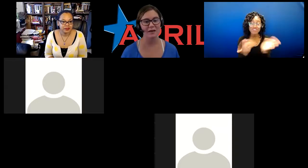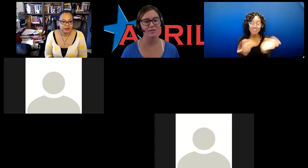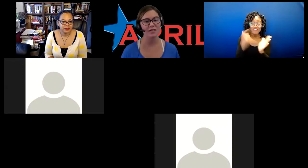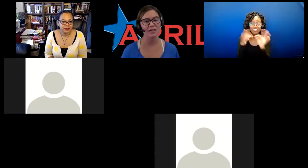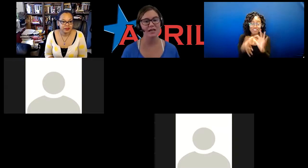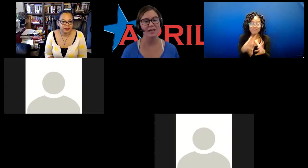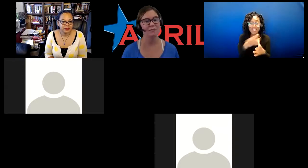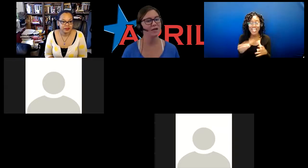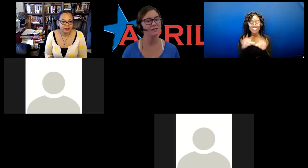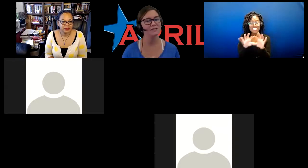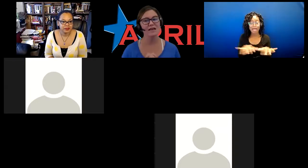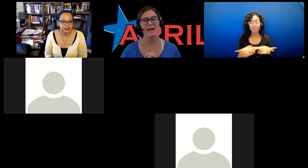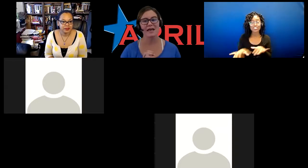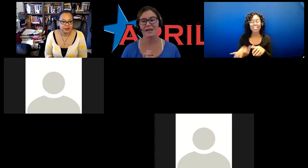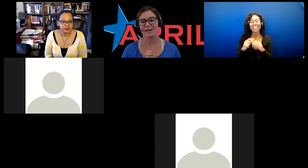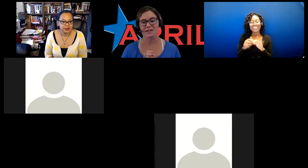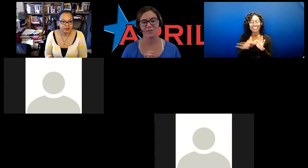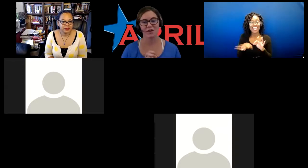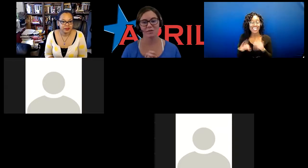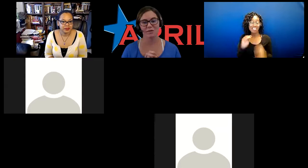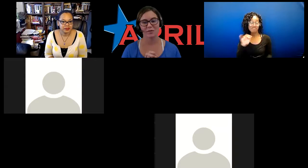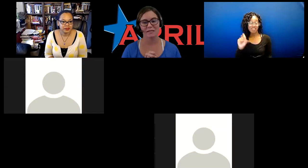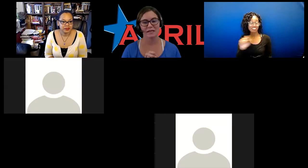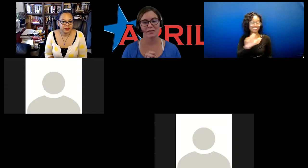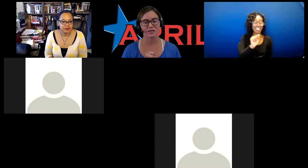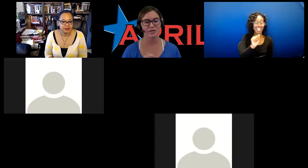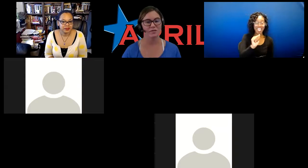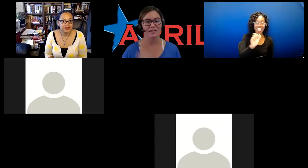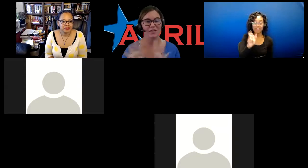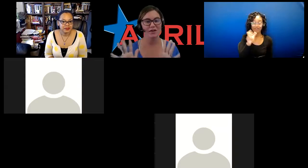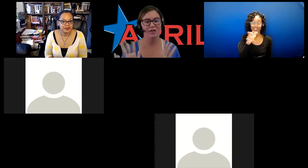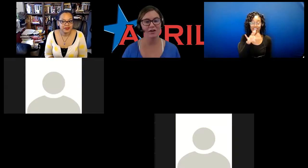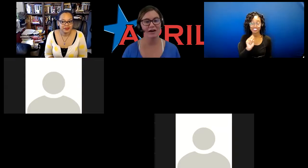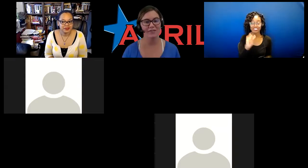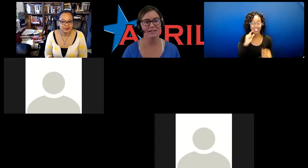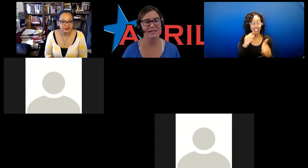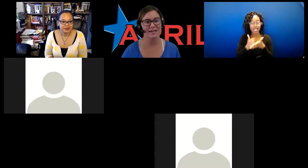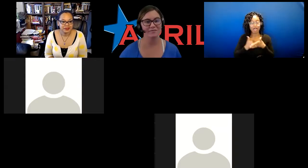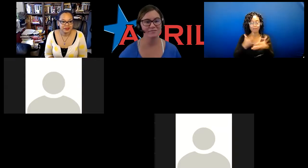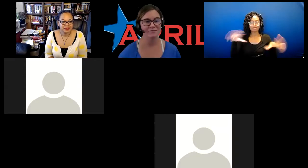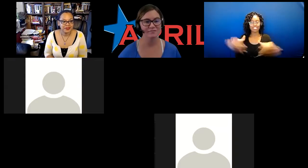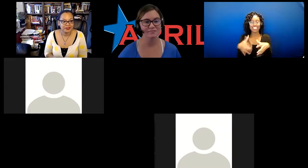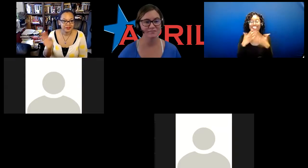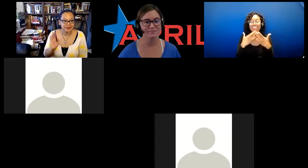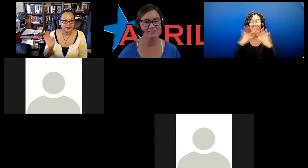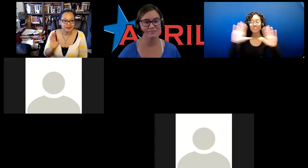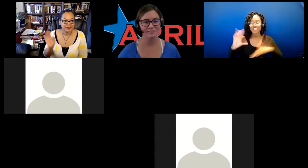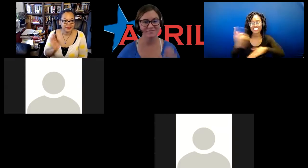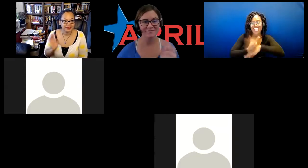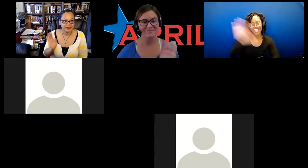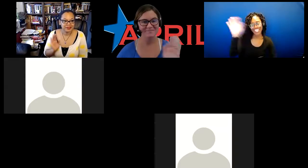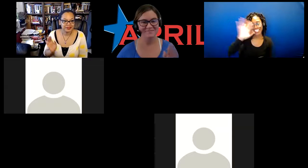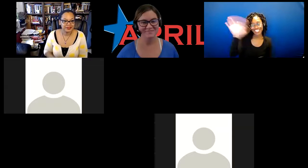and the captioning, and Mel's and Arius for all helping put this together. So thank y'all. Y'all have a good day.